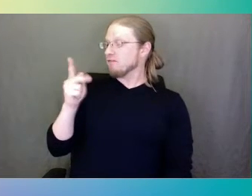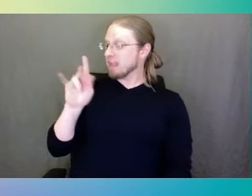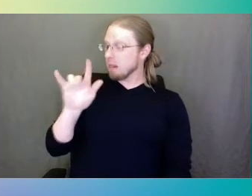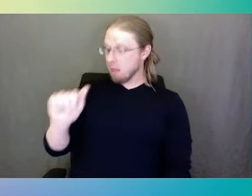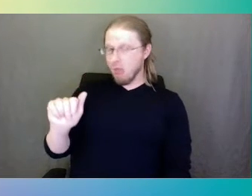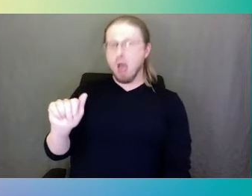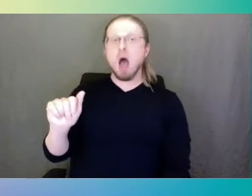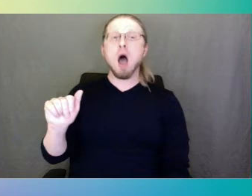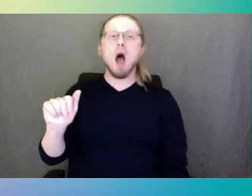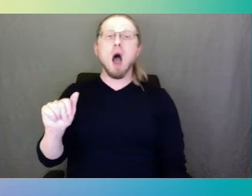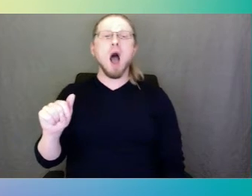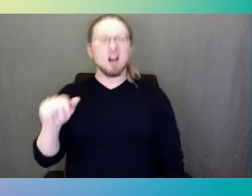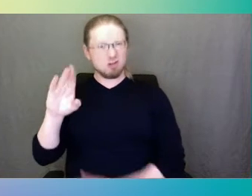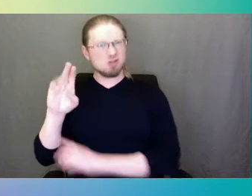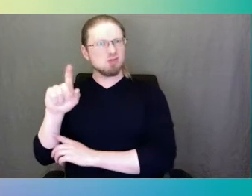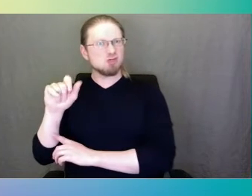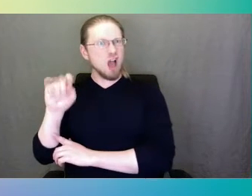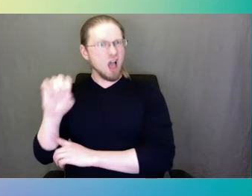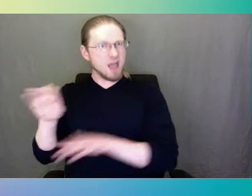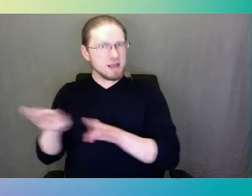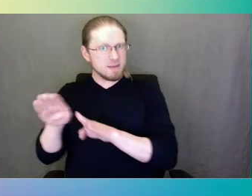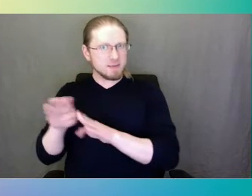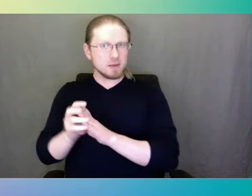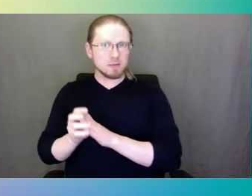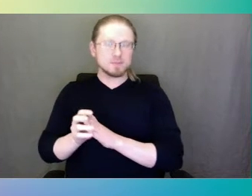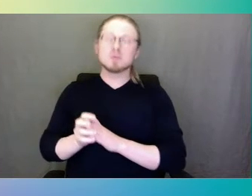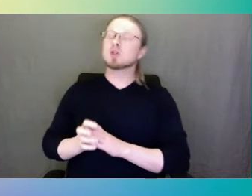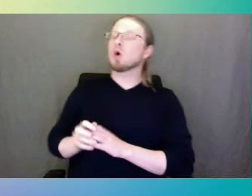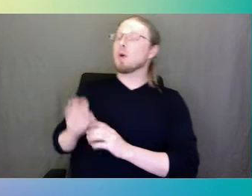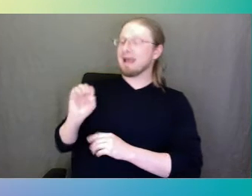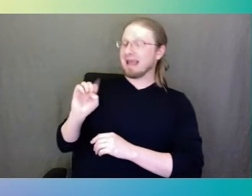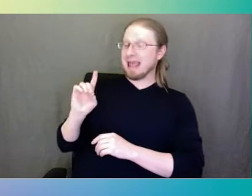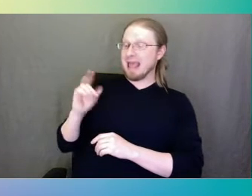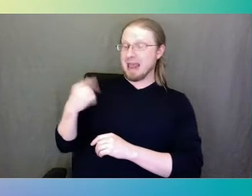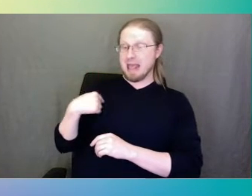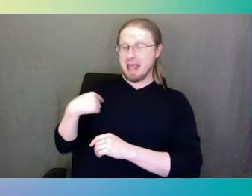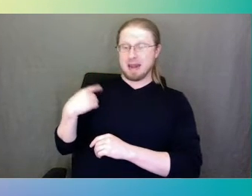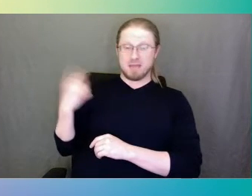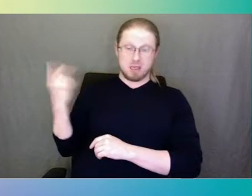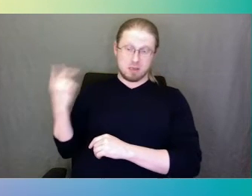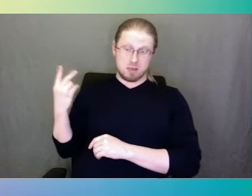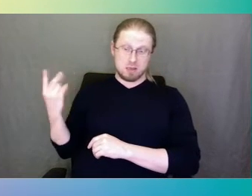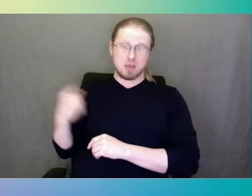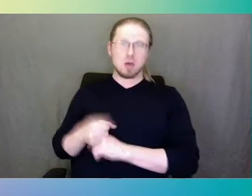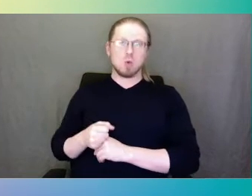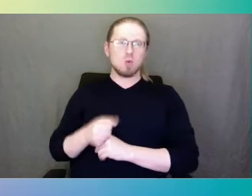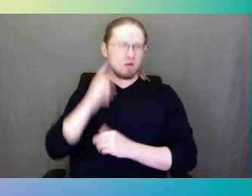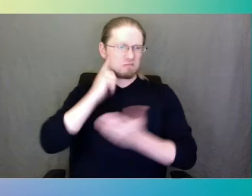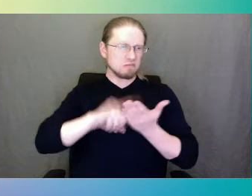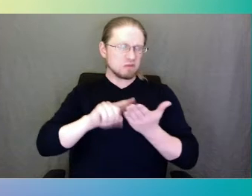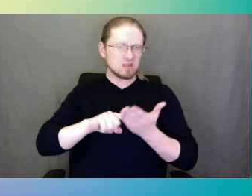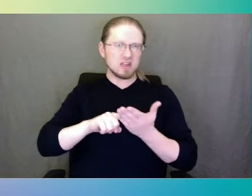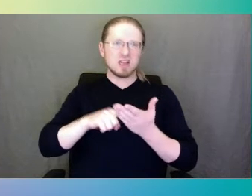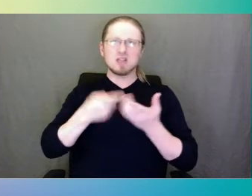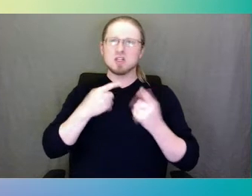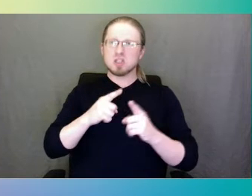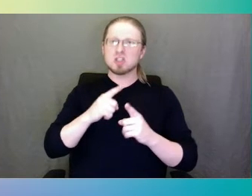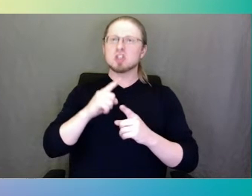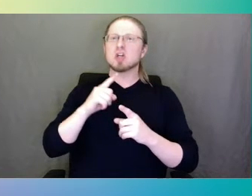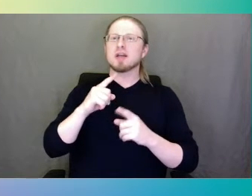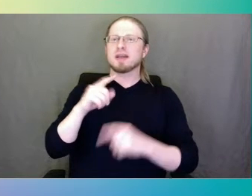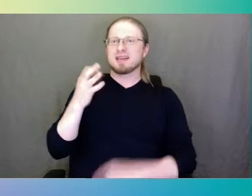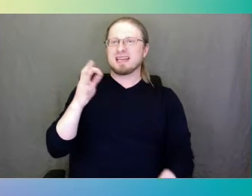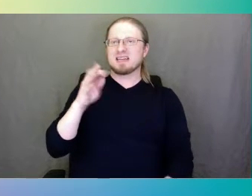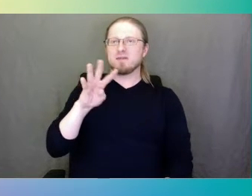the Bible, the 1952 RSV, in 1946, there was a New Testament, just a